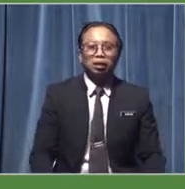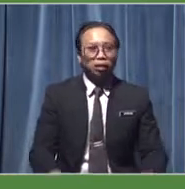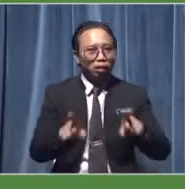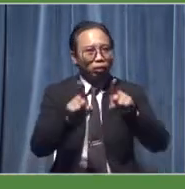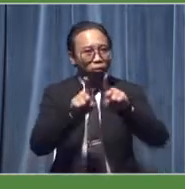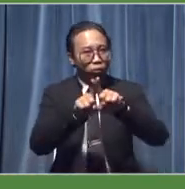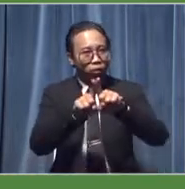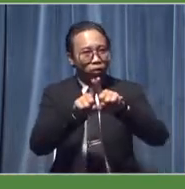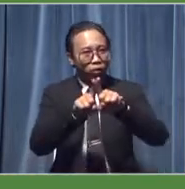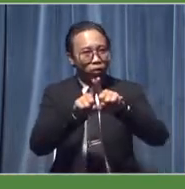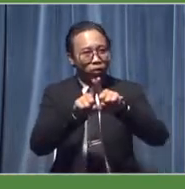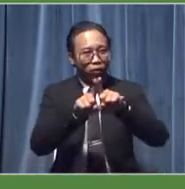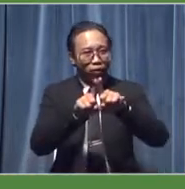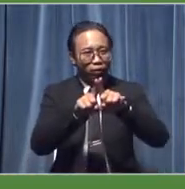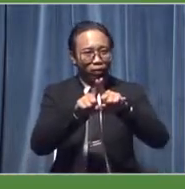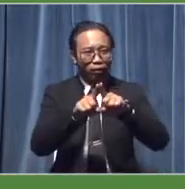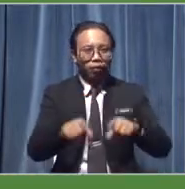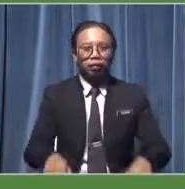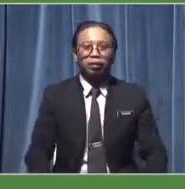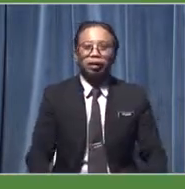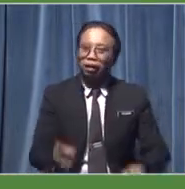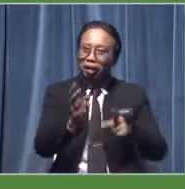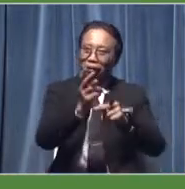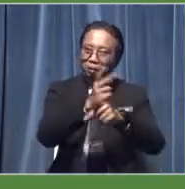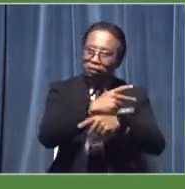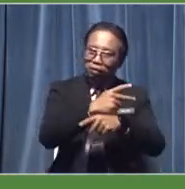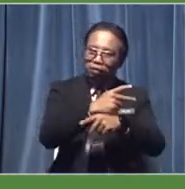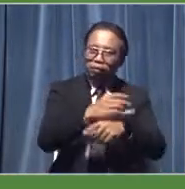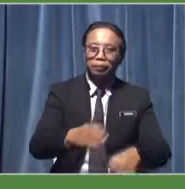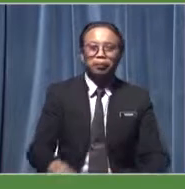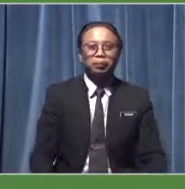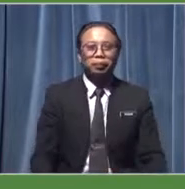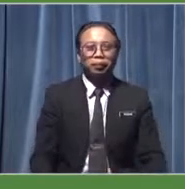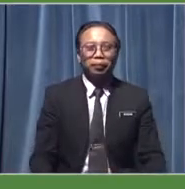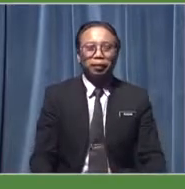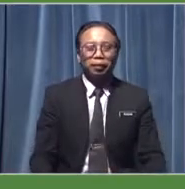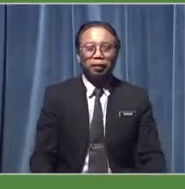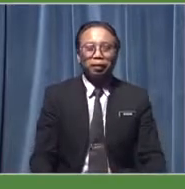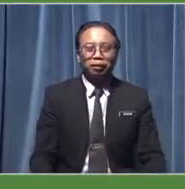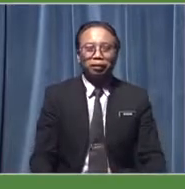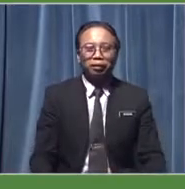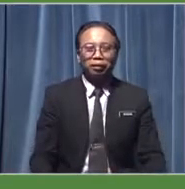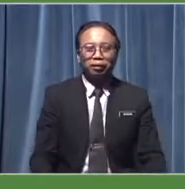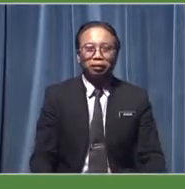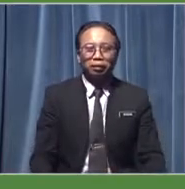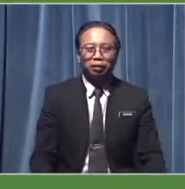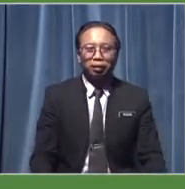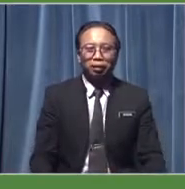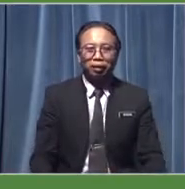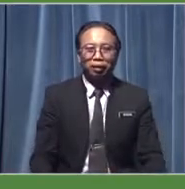equals delta V times C1 plus C2.